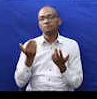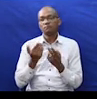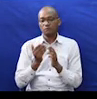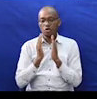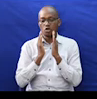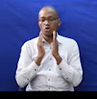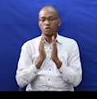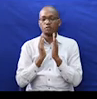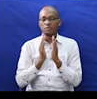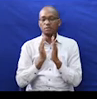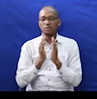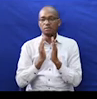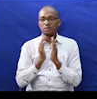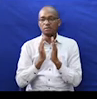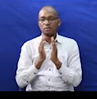constant